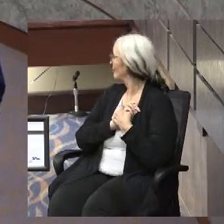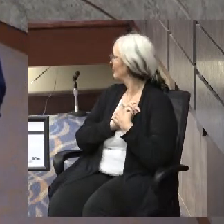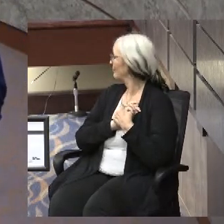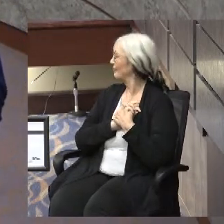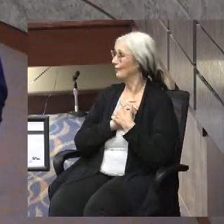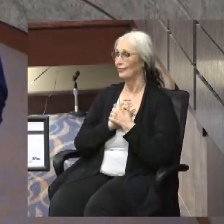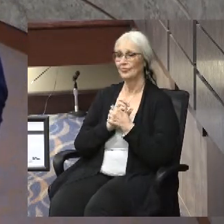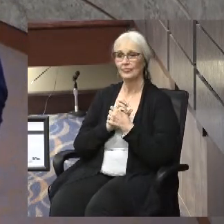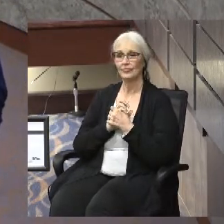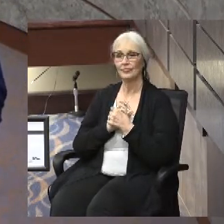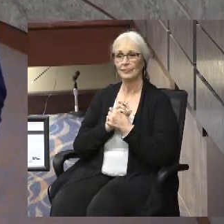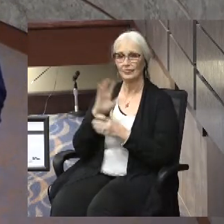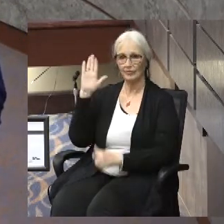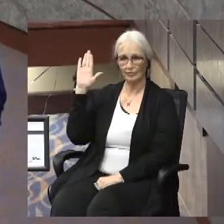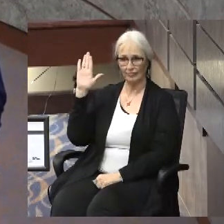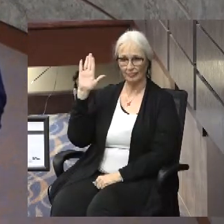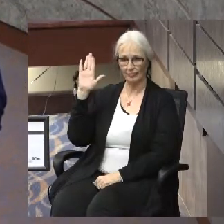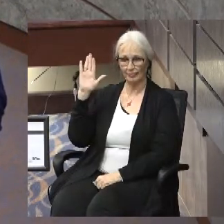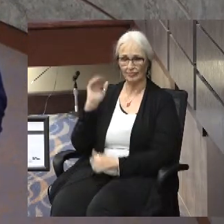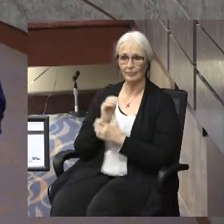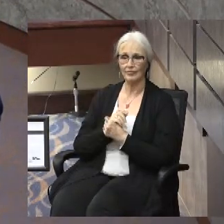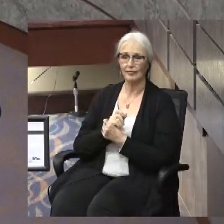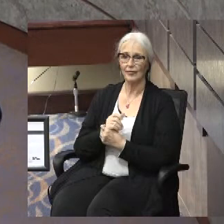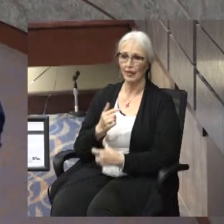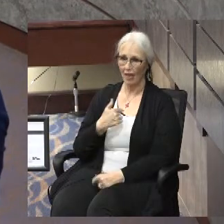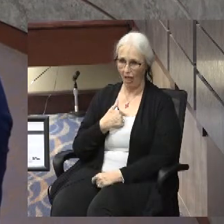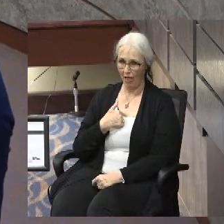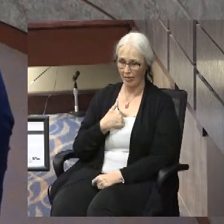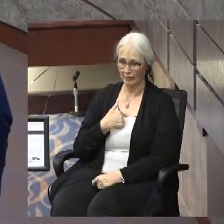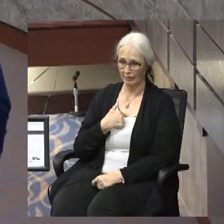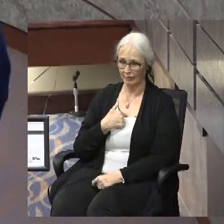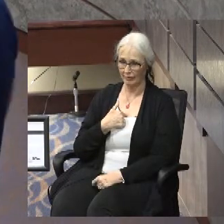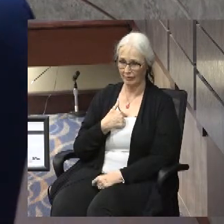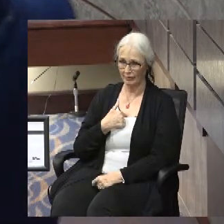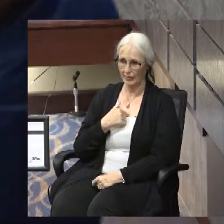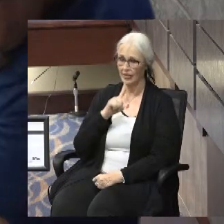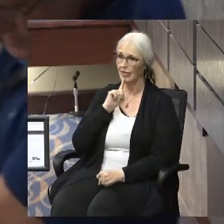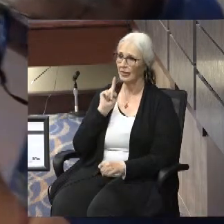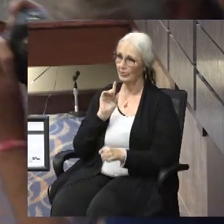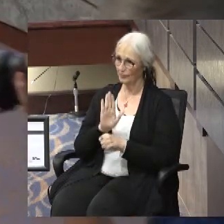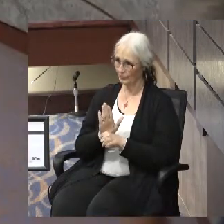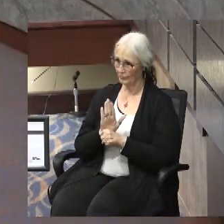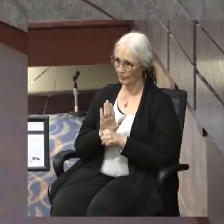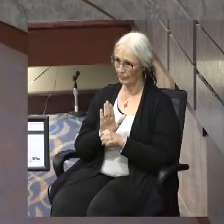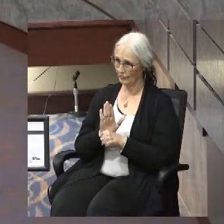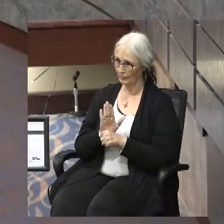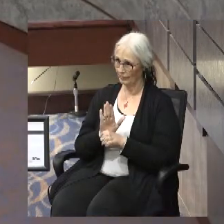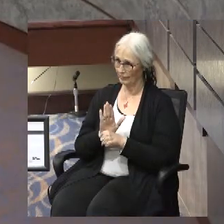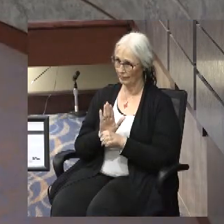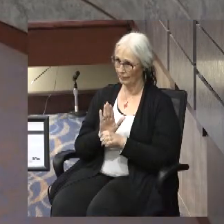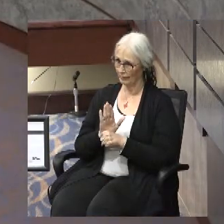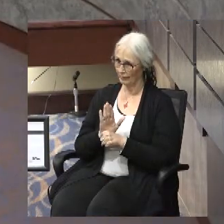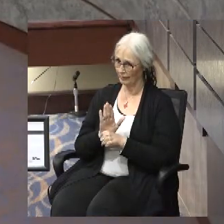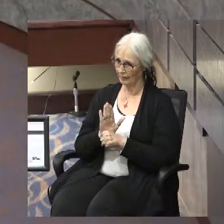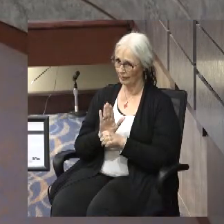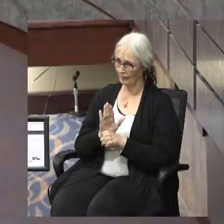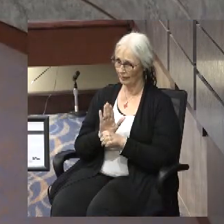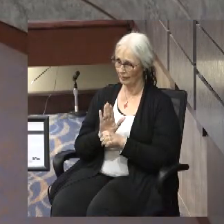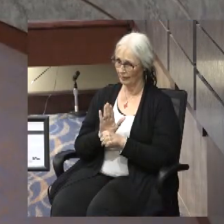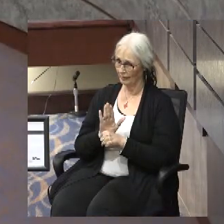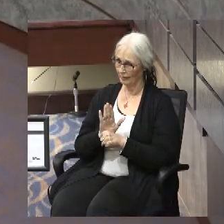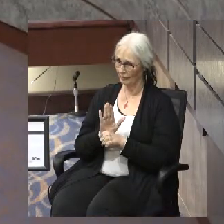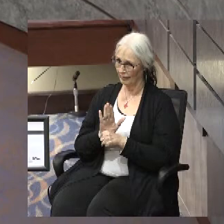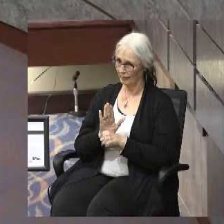Okay, please raise your right hand. I I, do solemnly swear Robert Garcia, do solemnly swear that